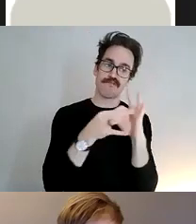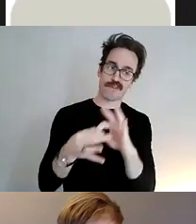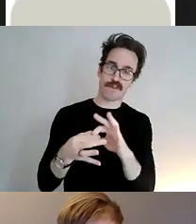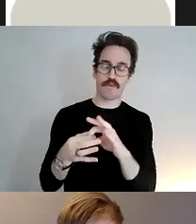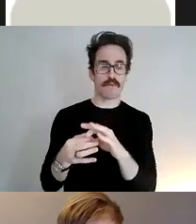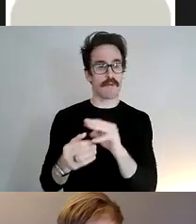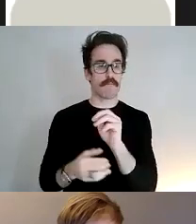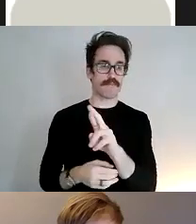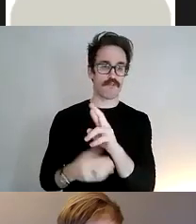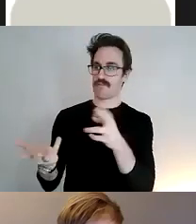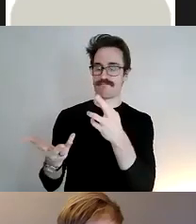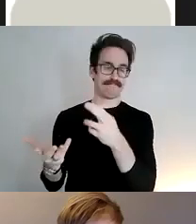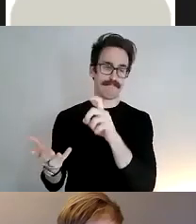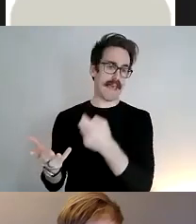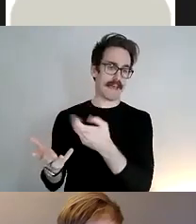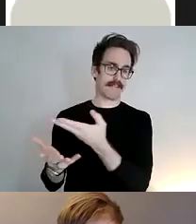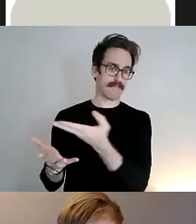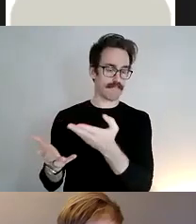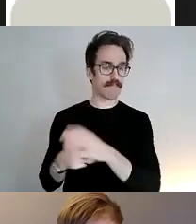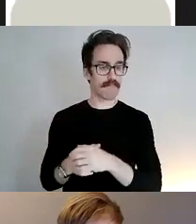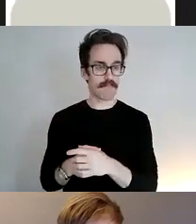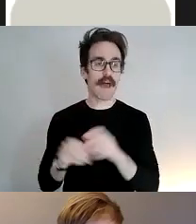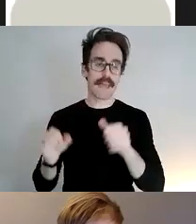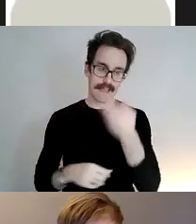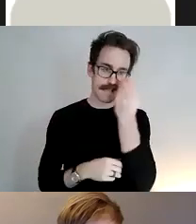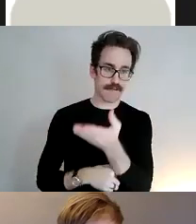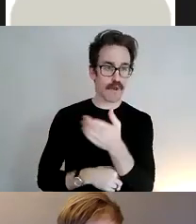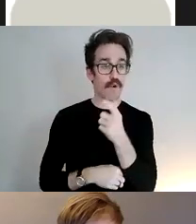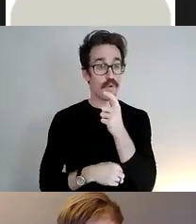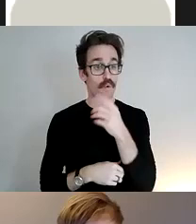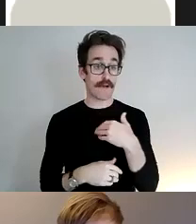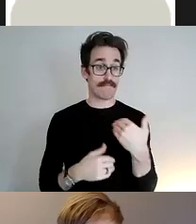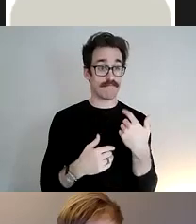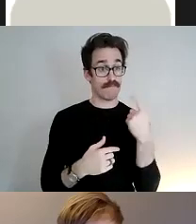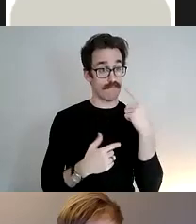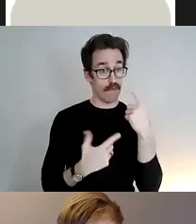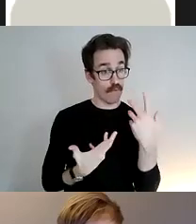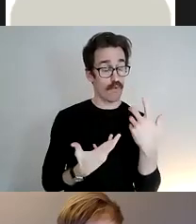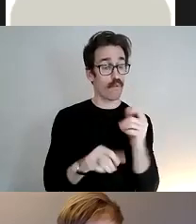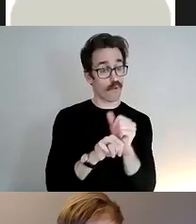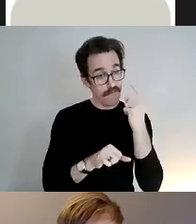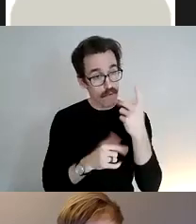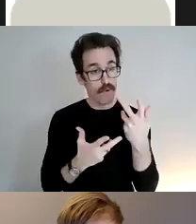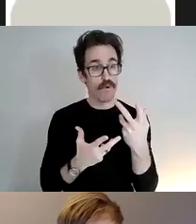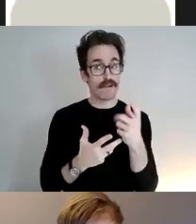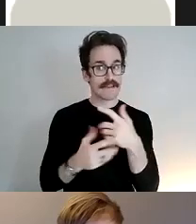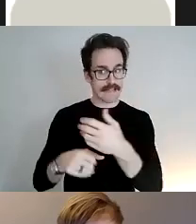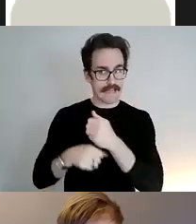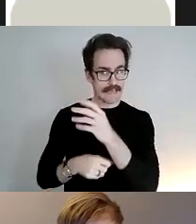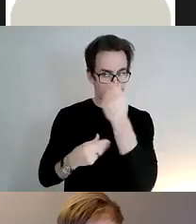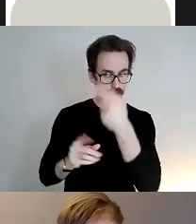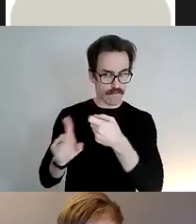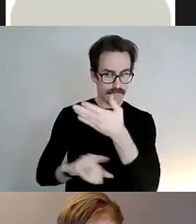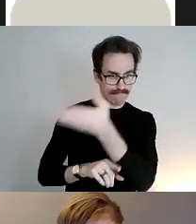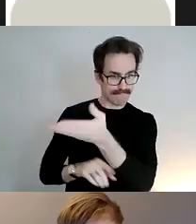an investigation about his finances. I can disclose that information in order to get information, but otherwise, if there's information